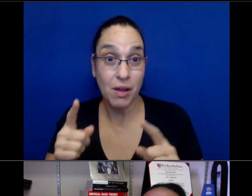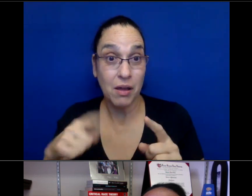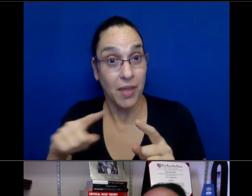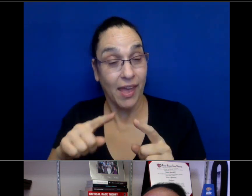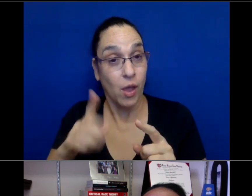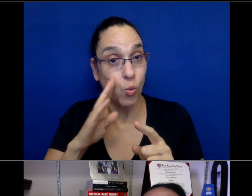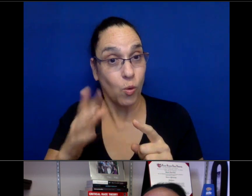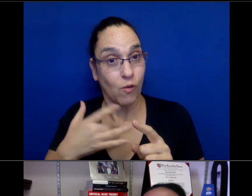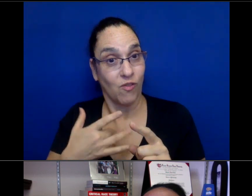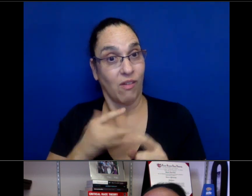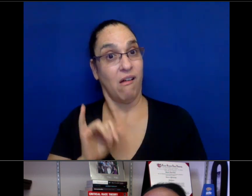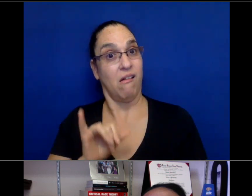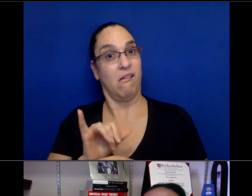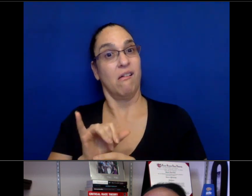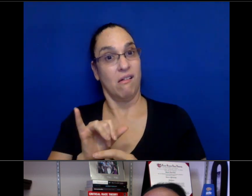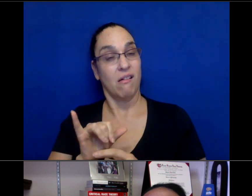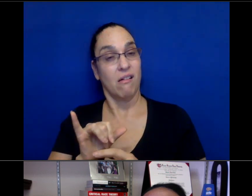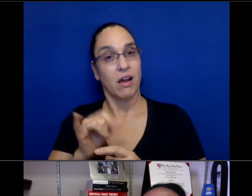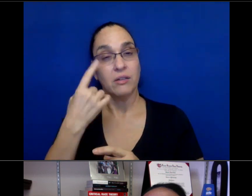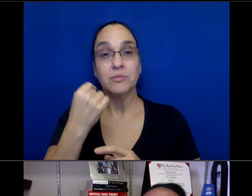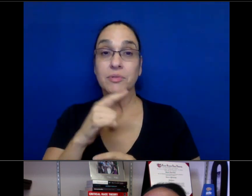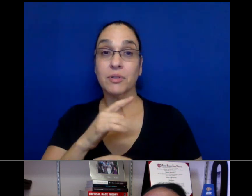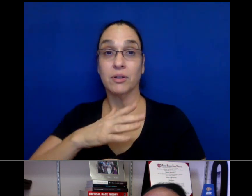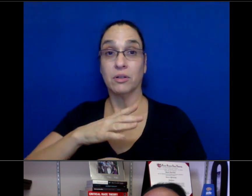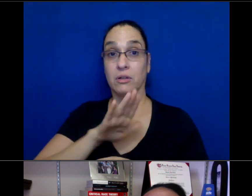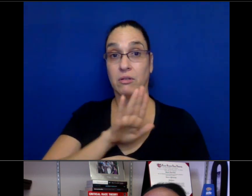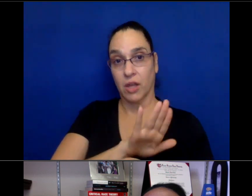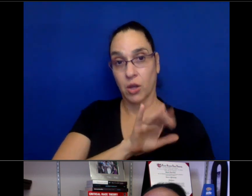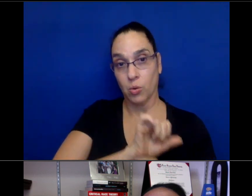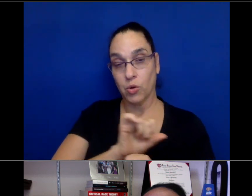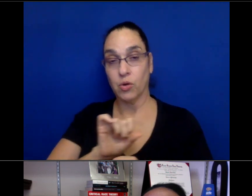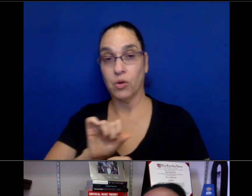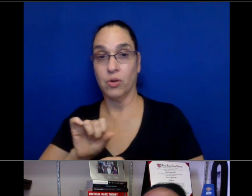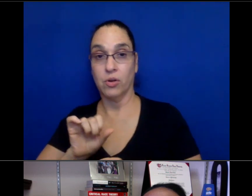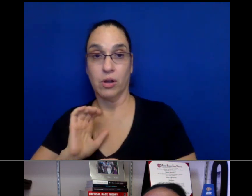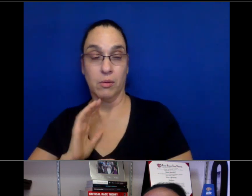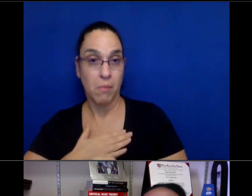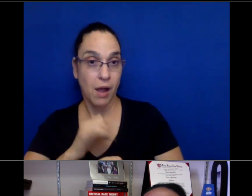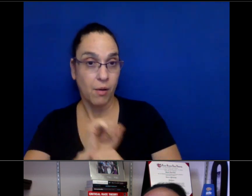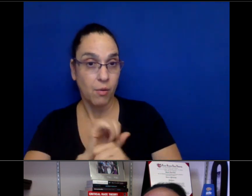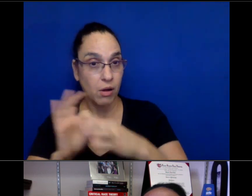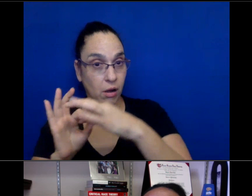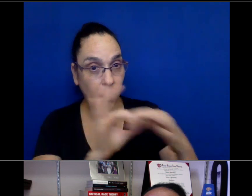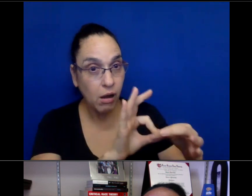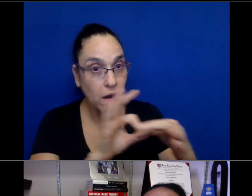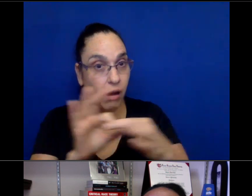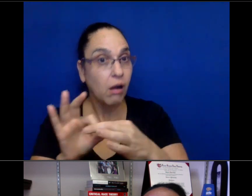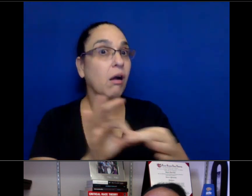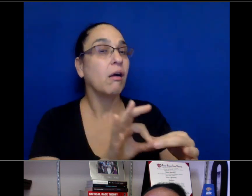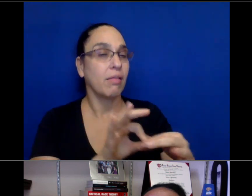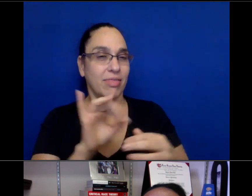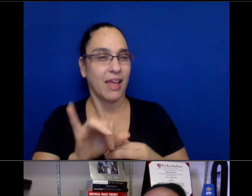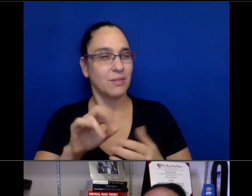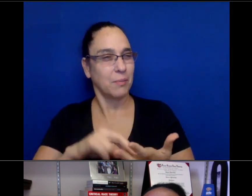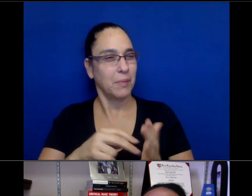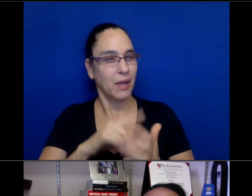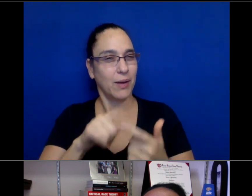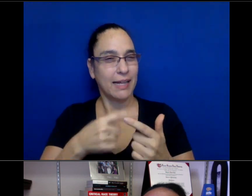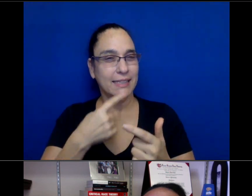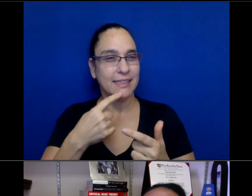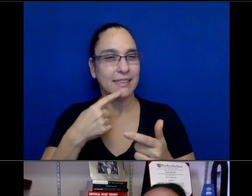the connection between your work and their world. And I think that might be what I mean by